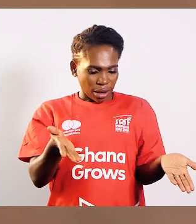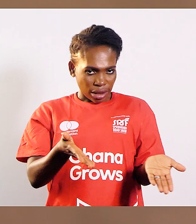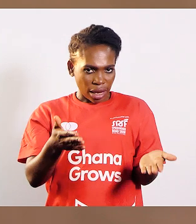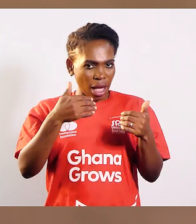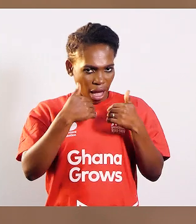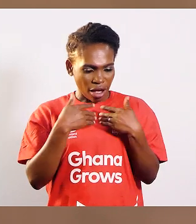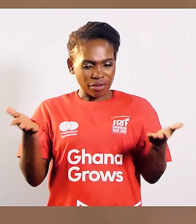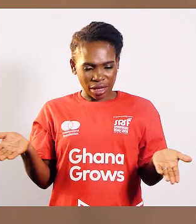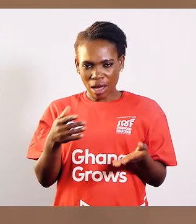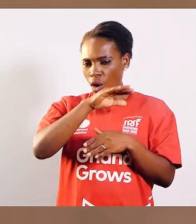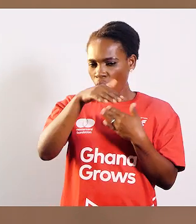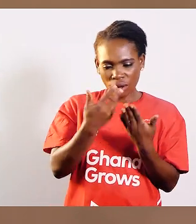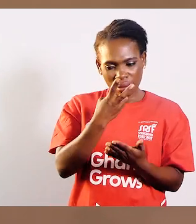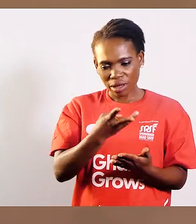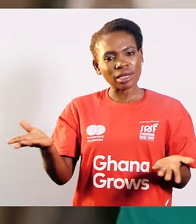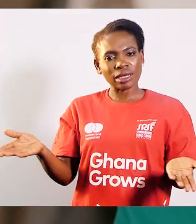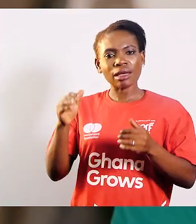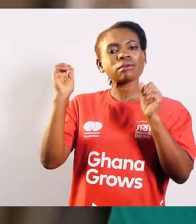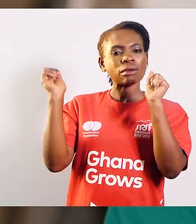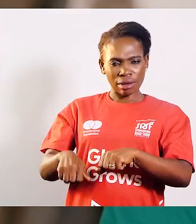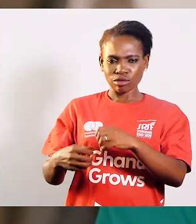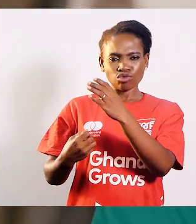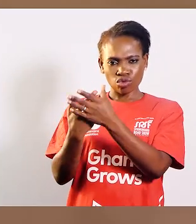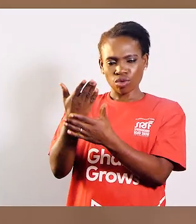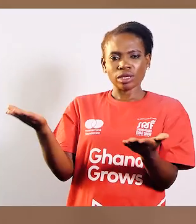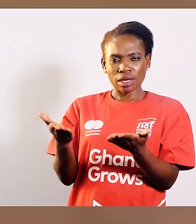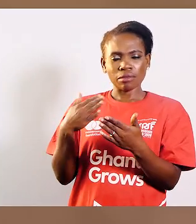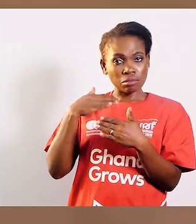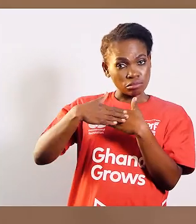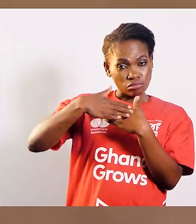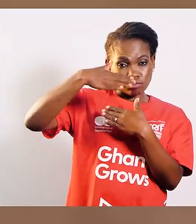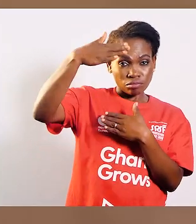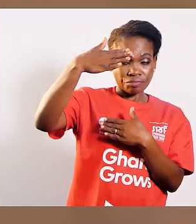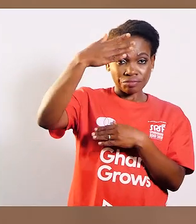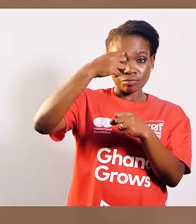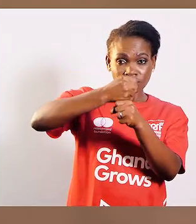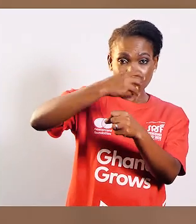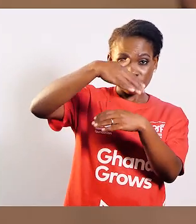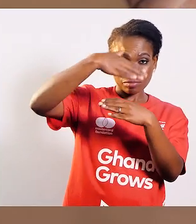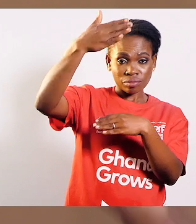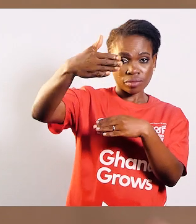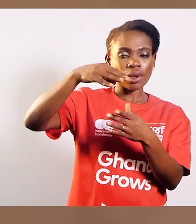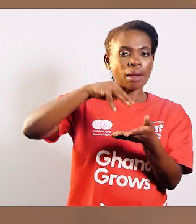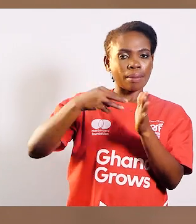raw materials here to grow the mushrooms on our own. So within the next couple of years, if we can't even